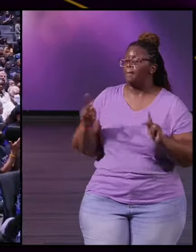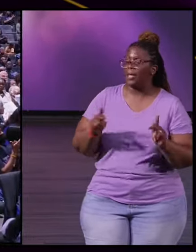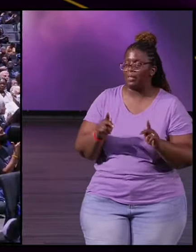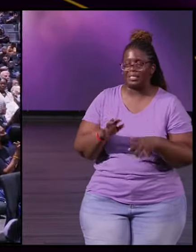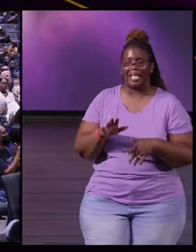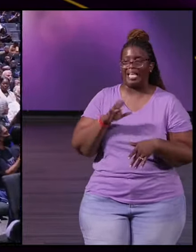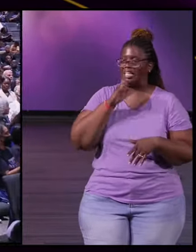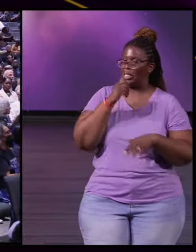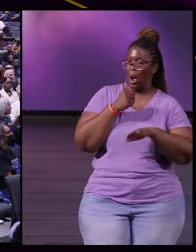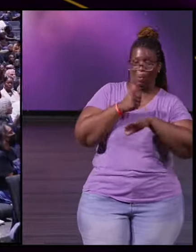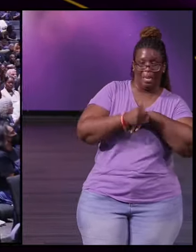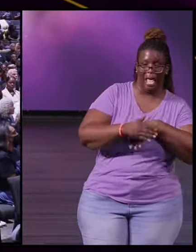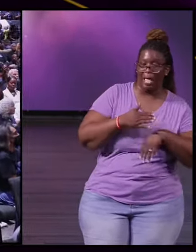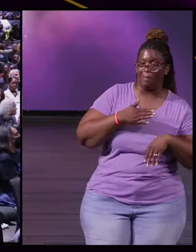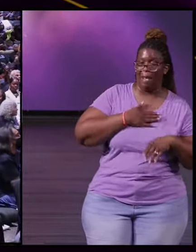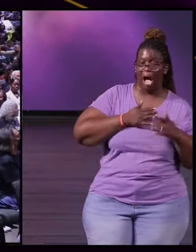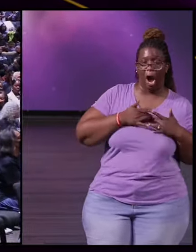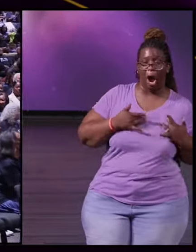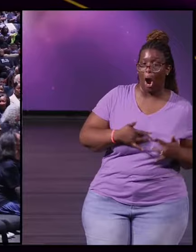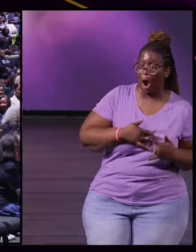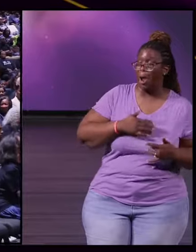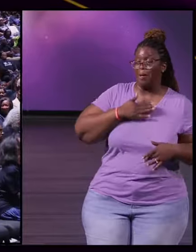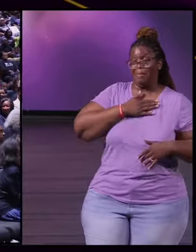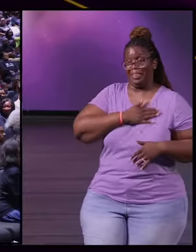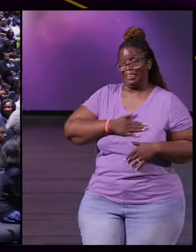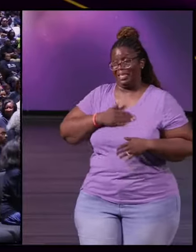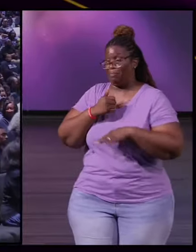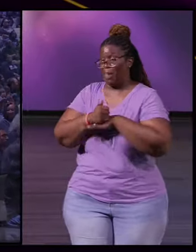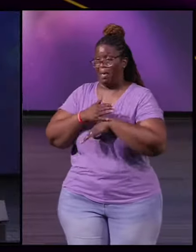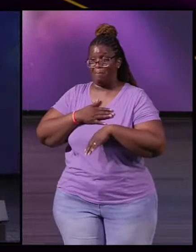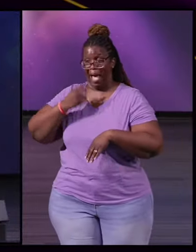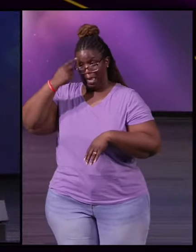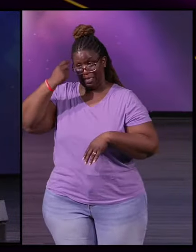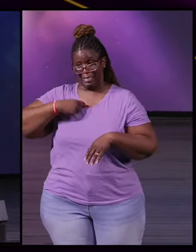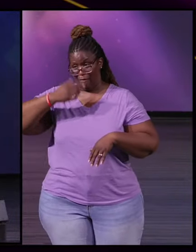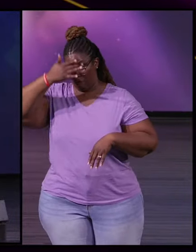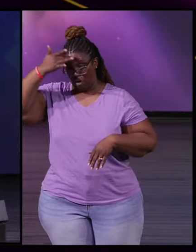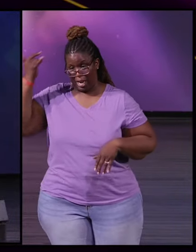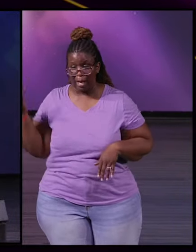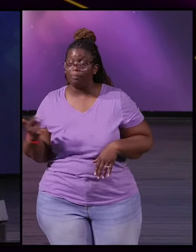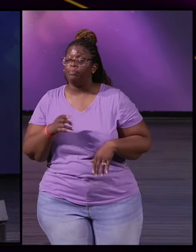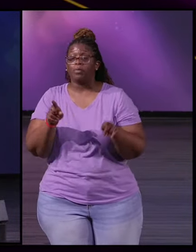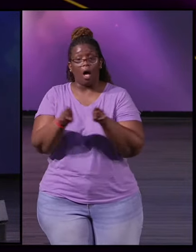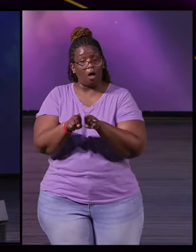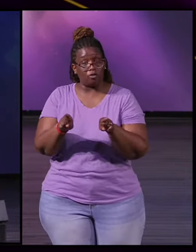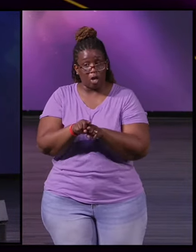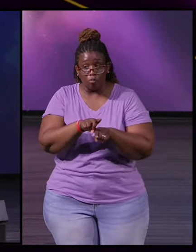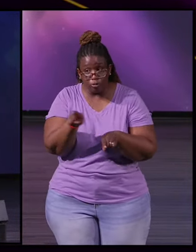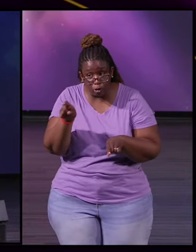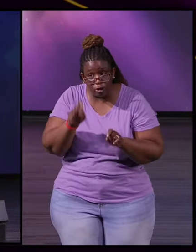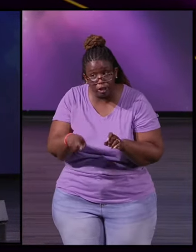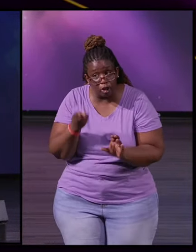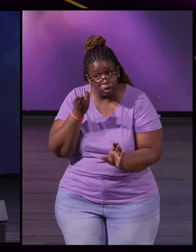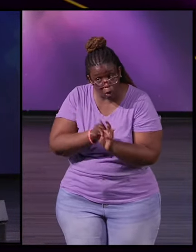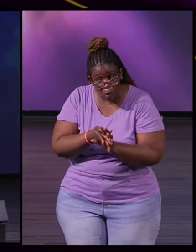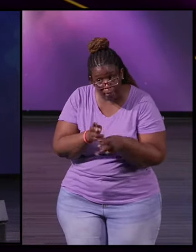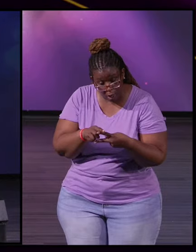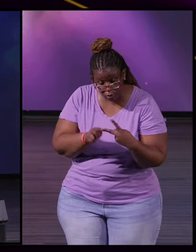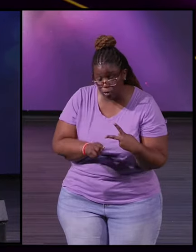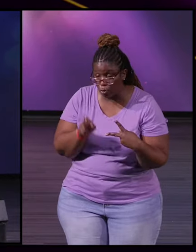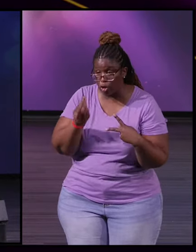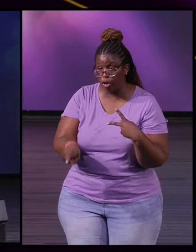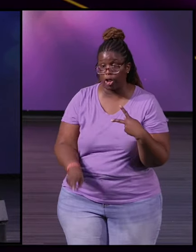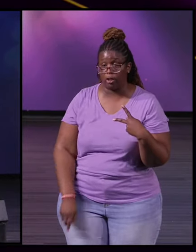head and not my heart. Amen. Amen. So thank y'all so much. Also, y'all should join that ministry. Amen.